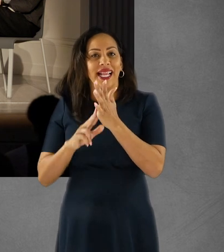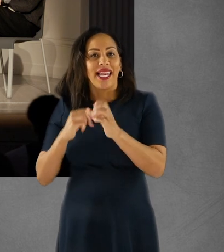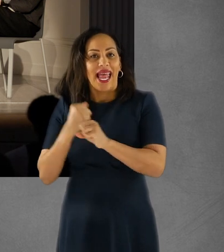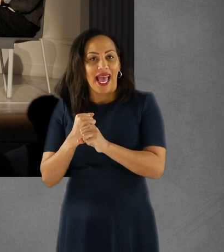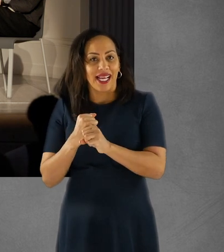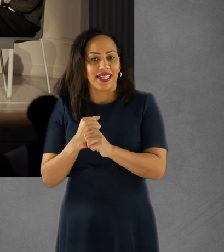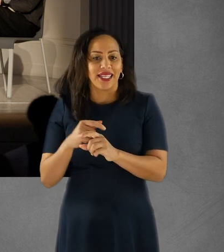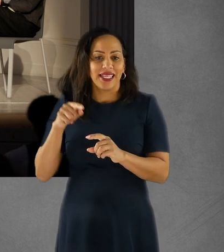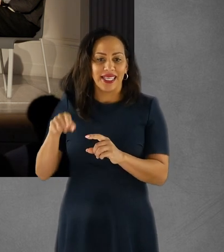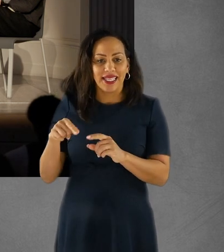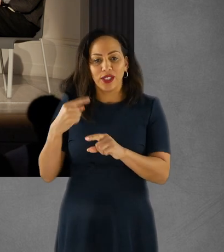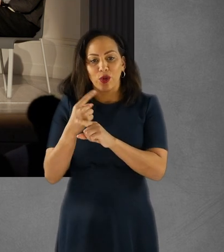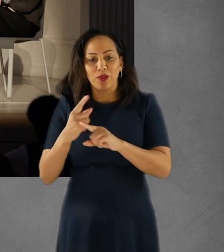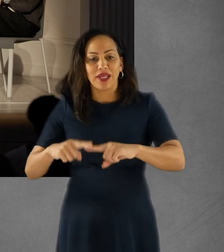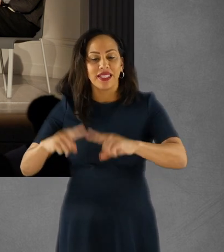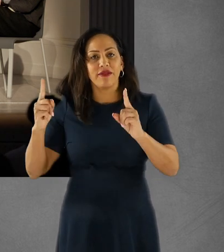like